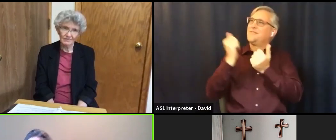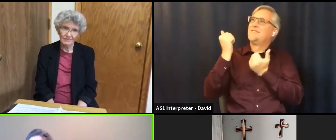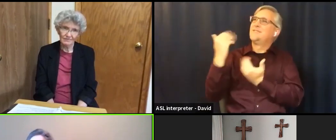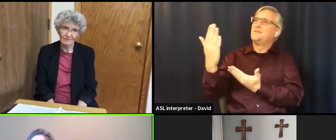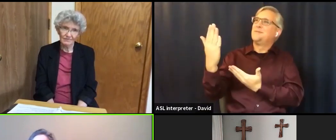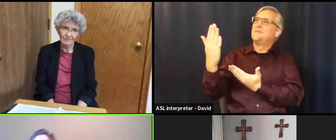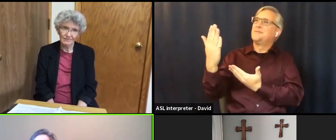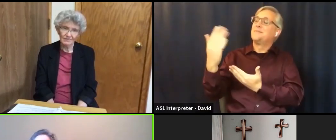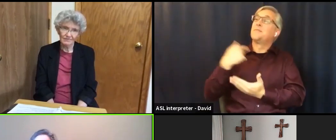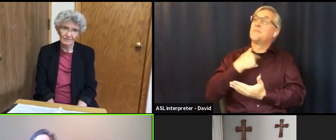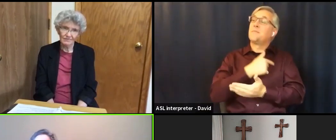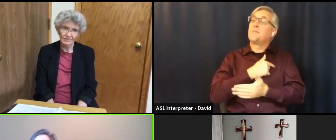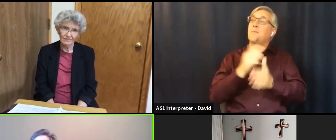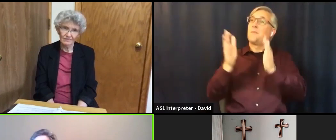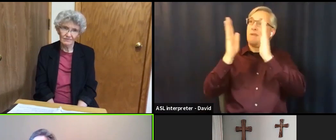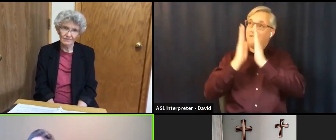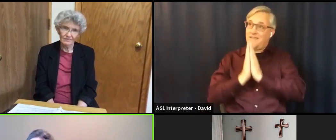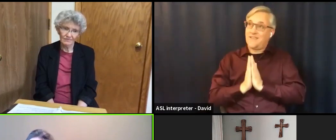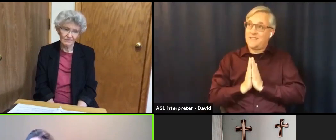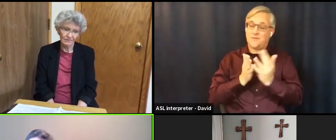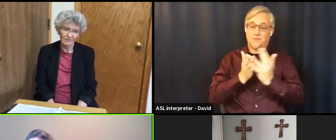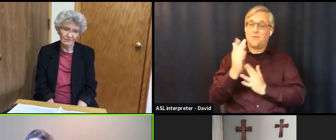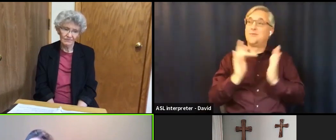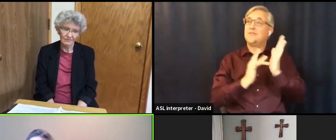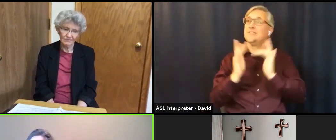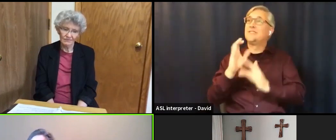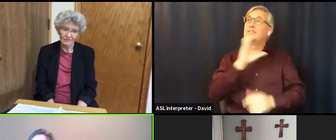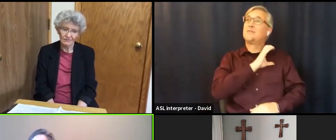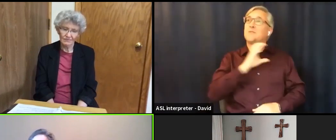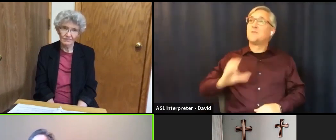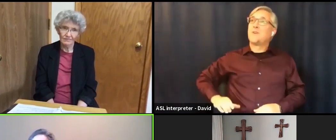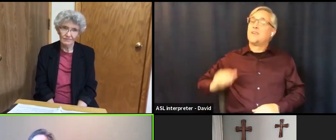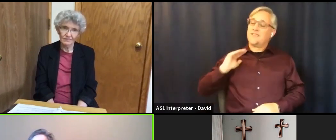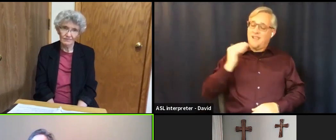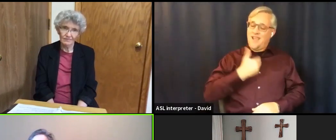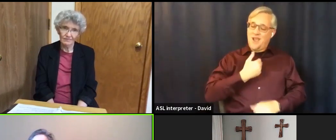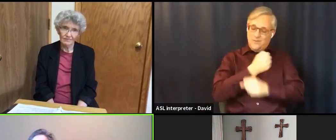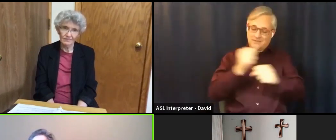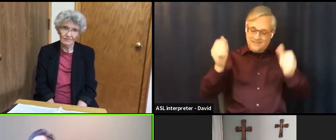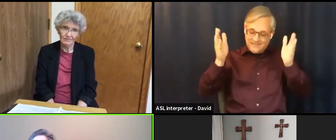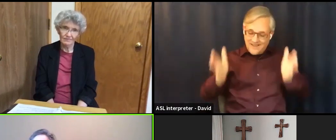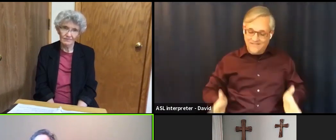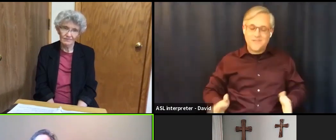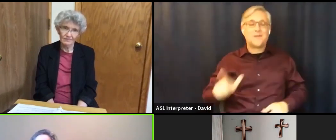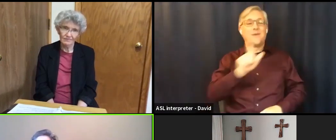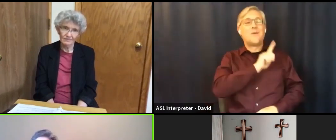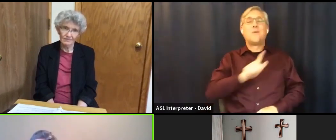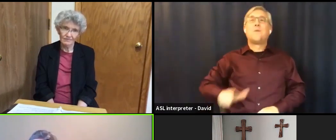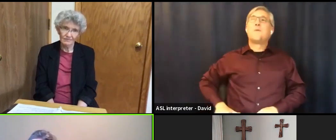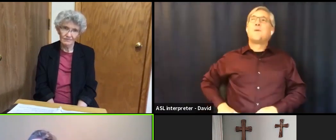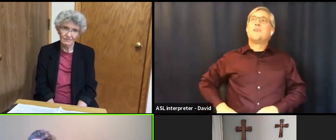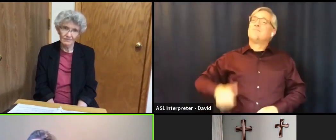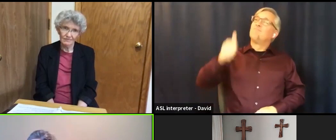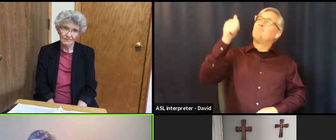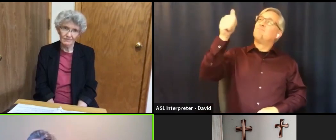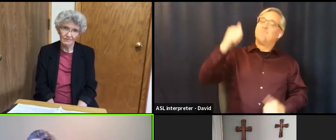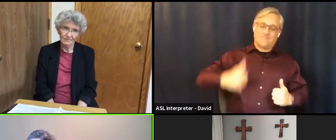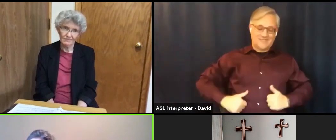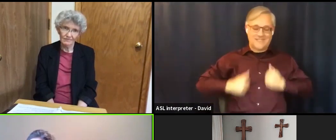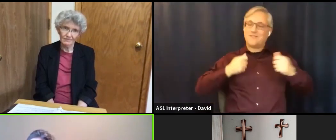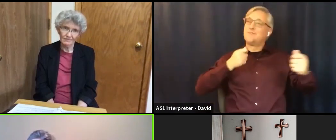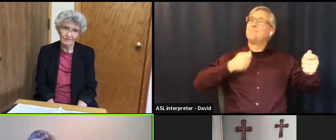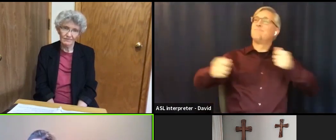We pray this through Jesus Christ, our Savior and Lord, who lives and reigns with